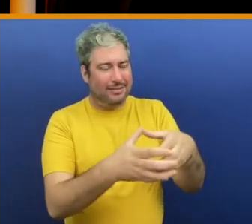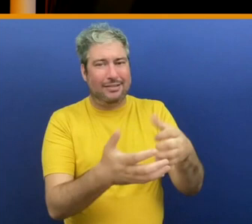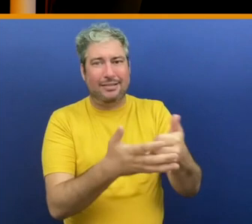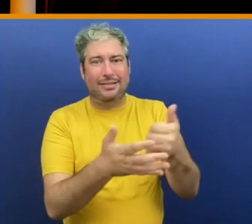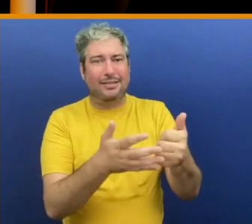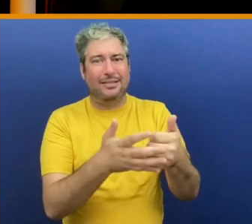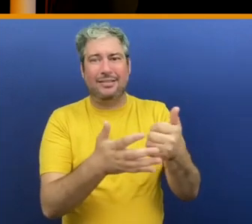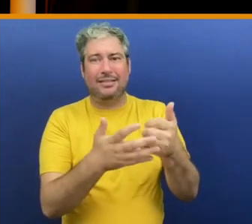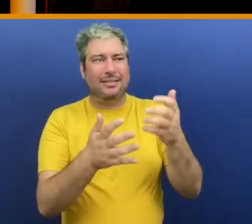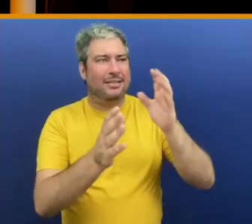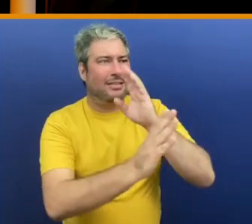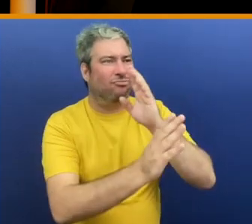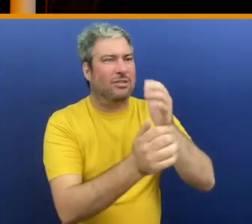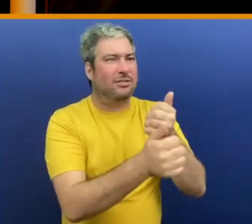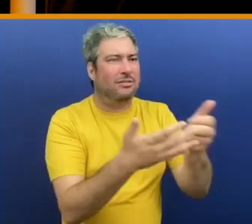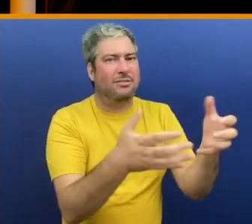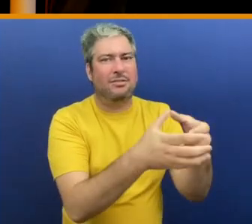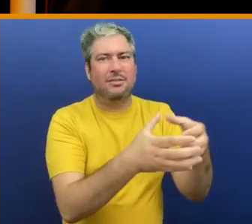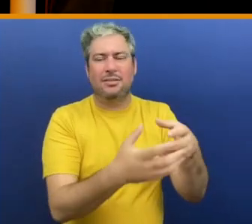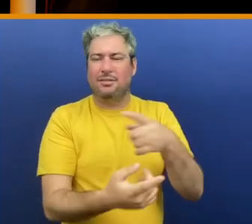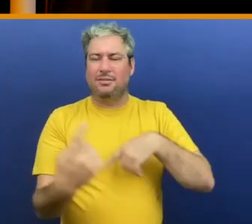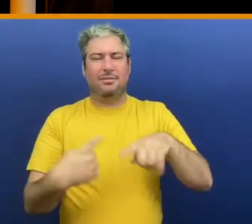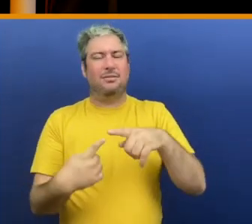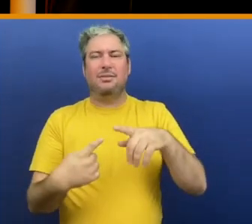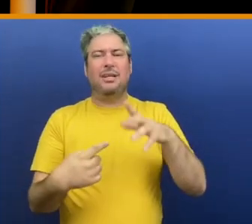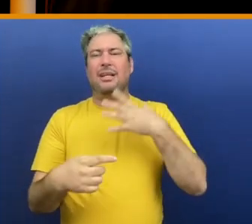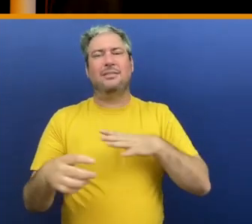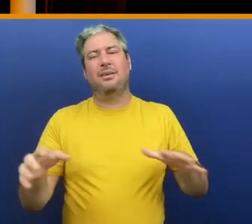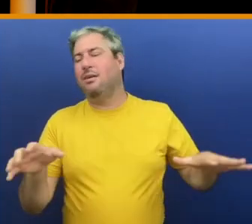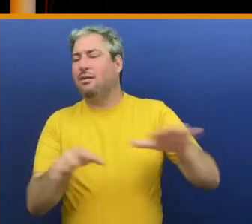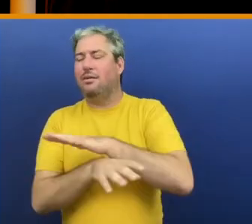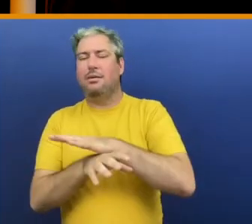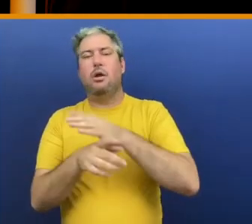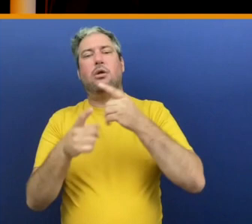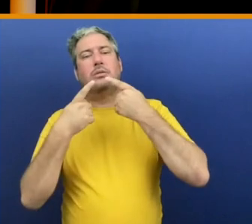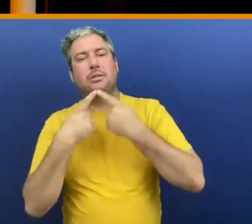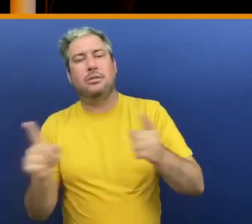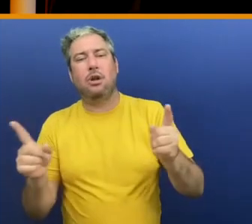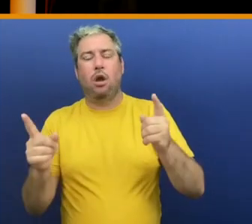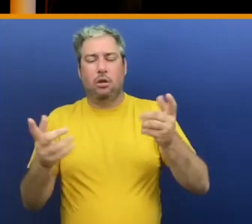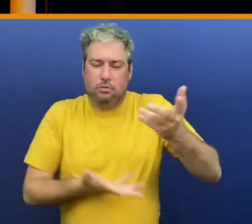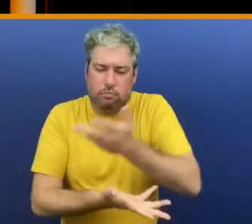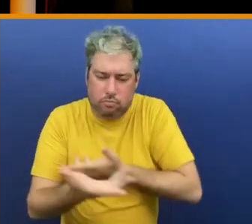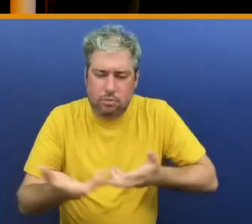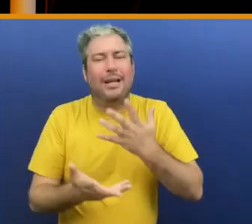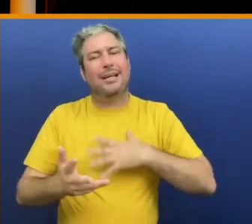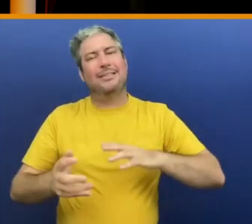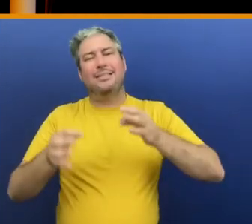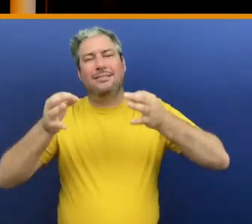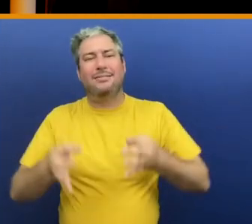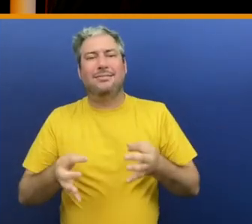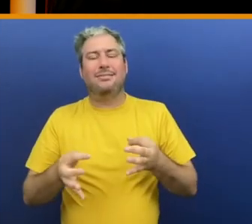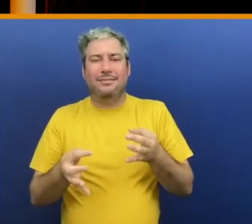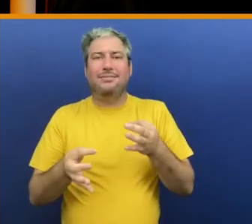their members talking about the discussions. So an apparent effort to open the trade policy process has had the opposite effect. We should change